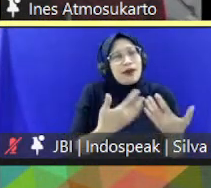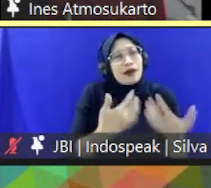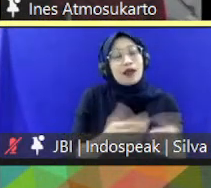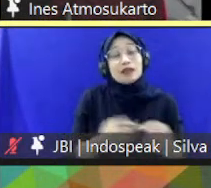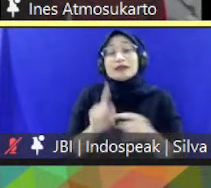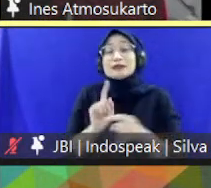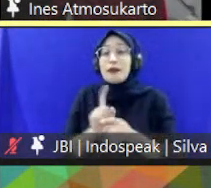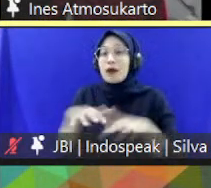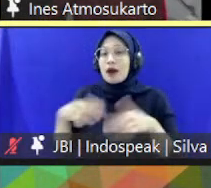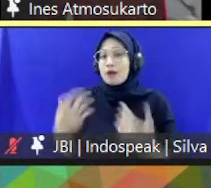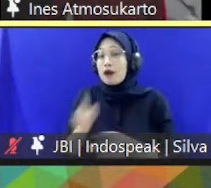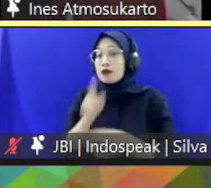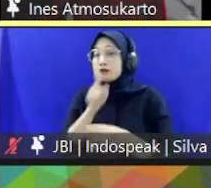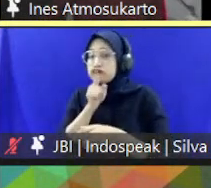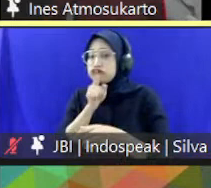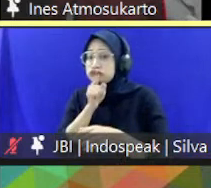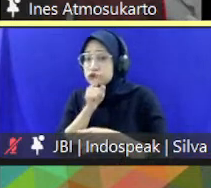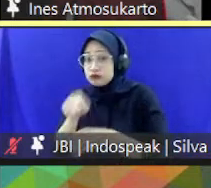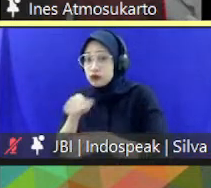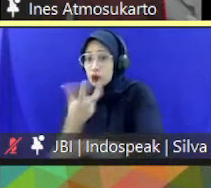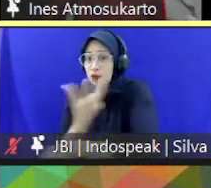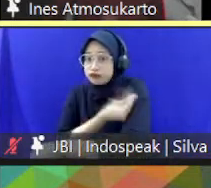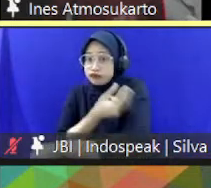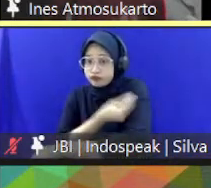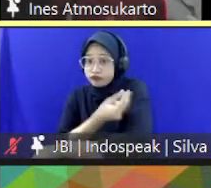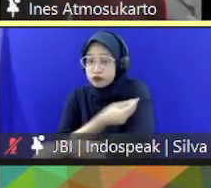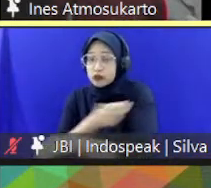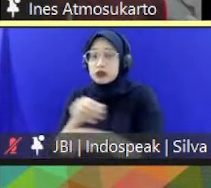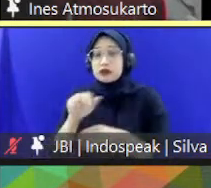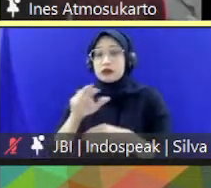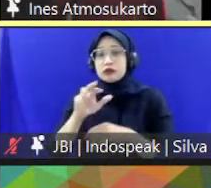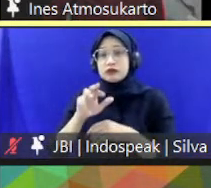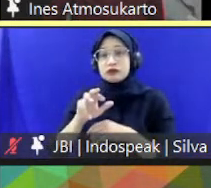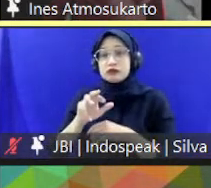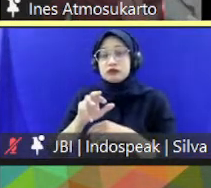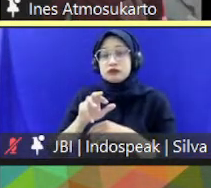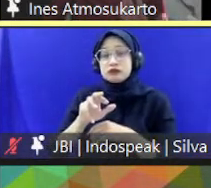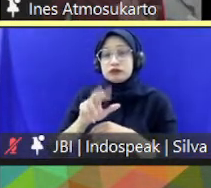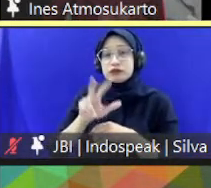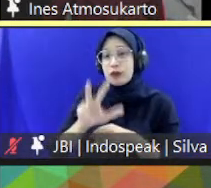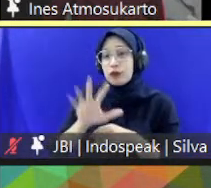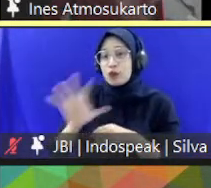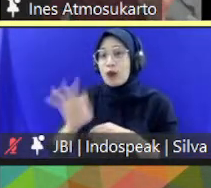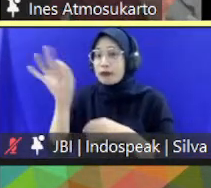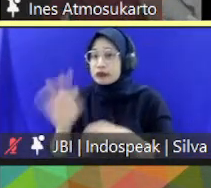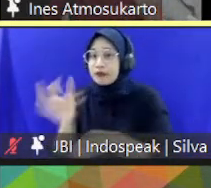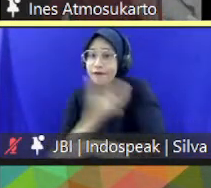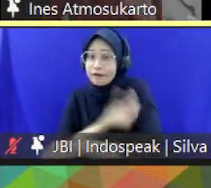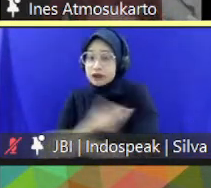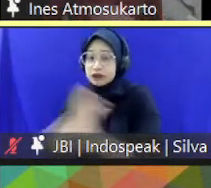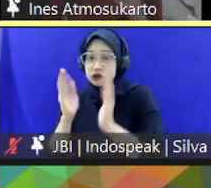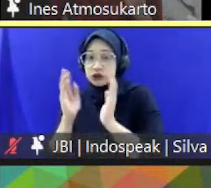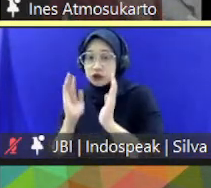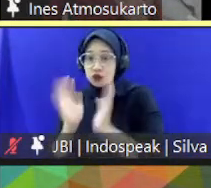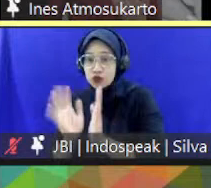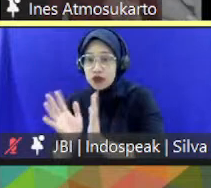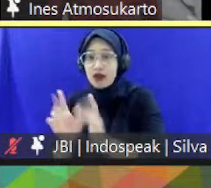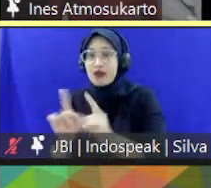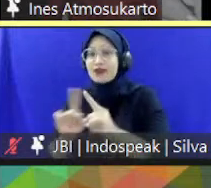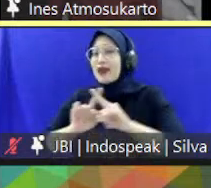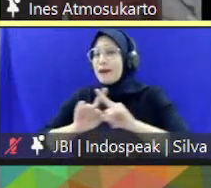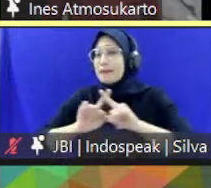a vaccination rate of 65%, double vaccination. Indonesia has only fully vaccinated